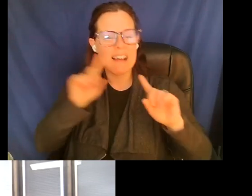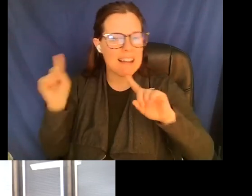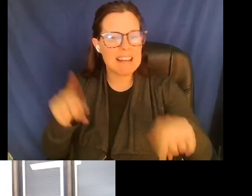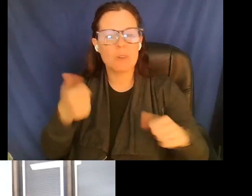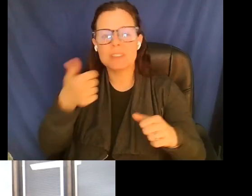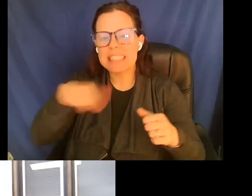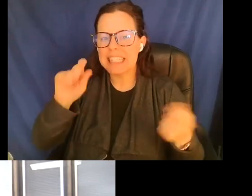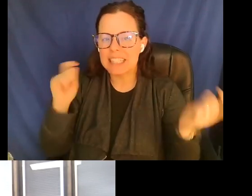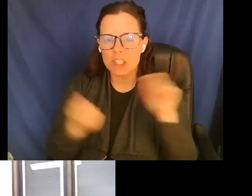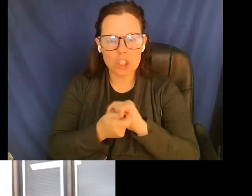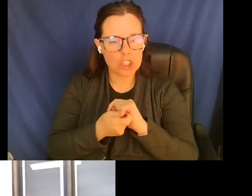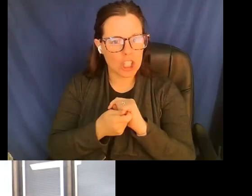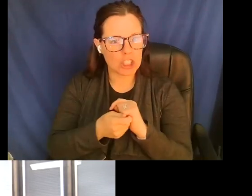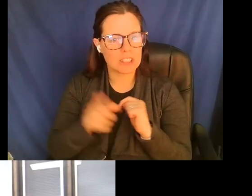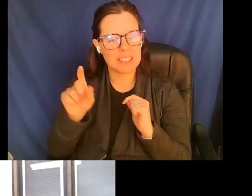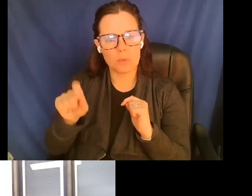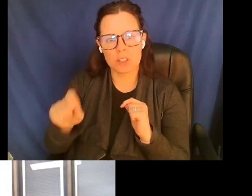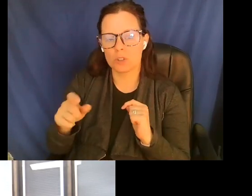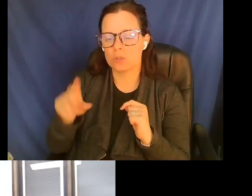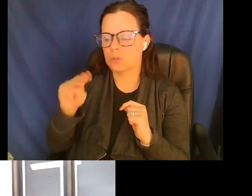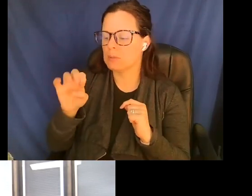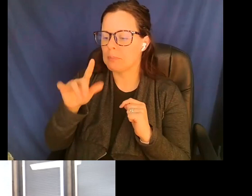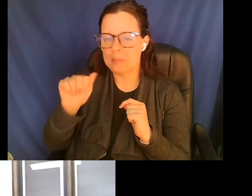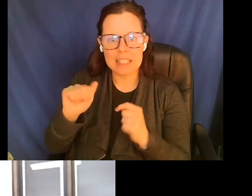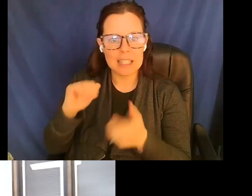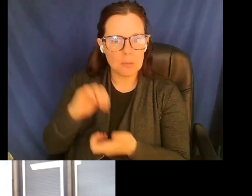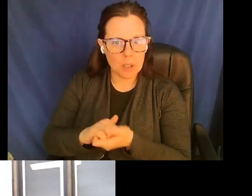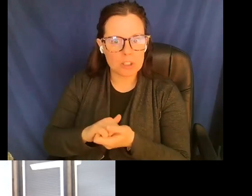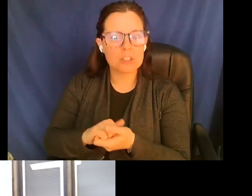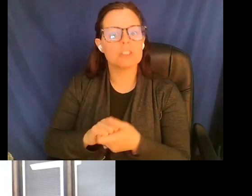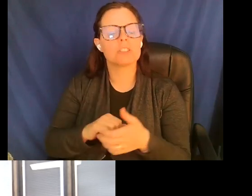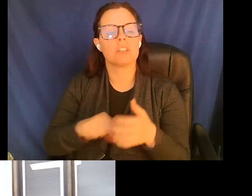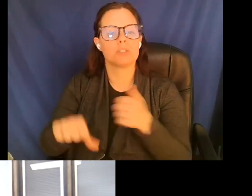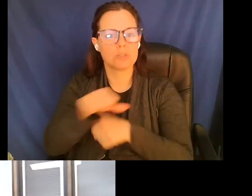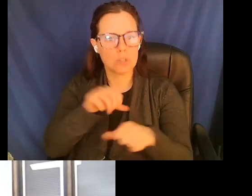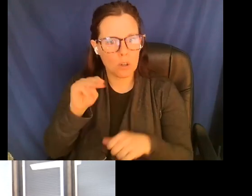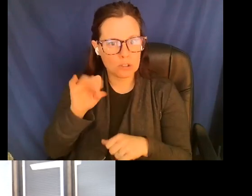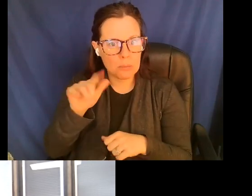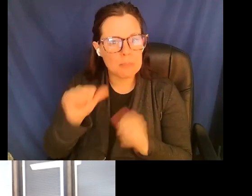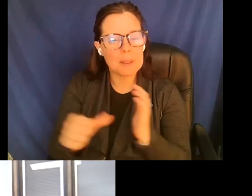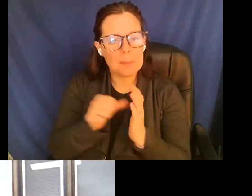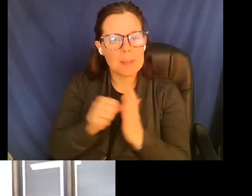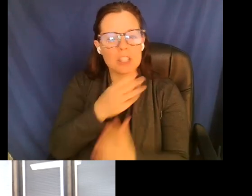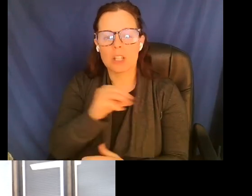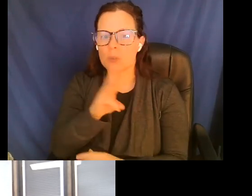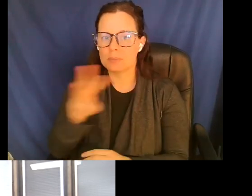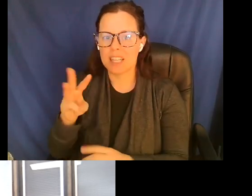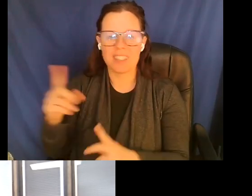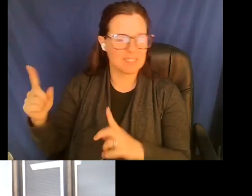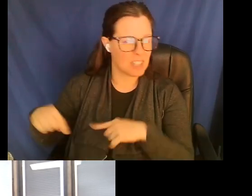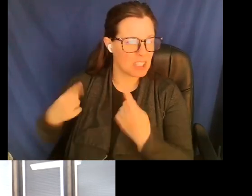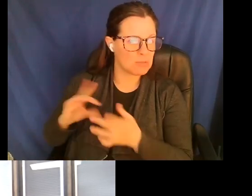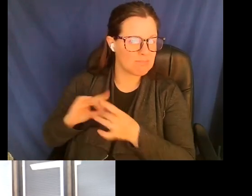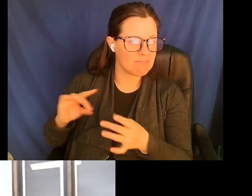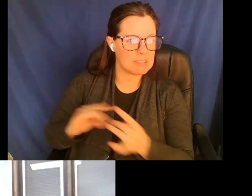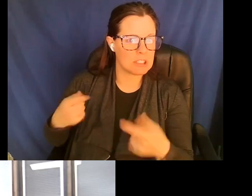necessary to our media partners, on our social media page, and on our website. As we've said throughout this pandemic, we